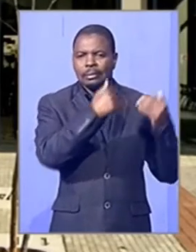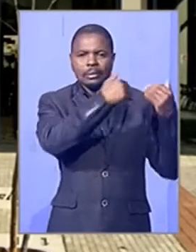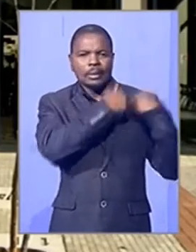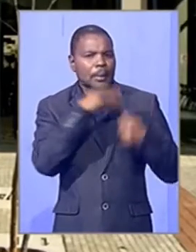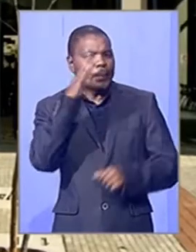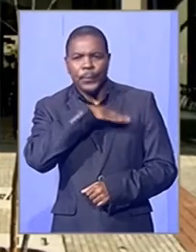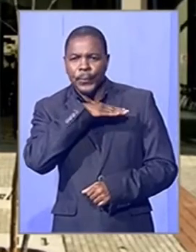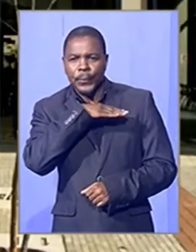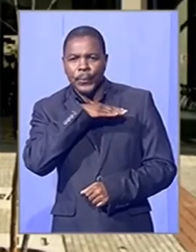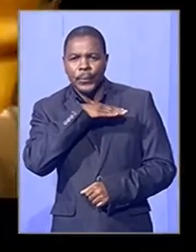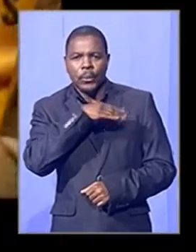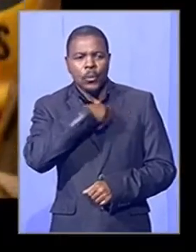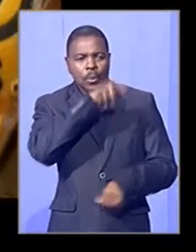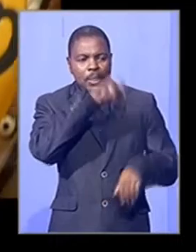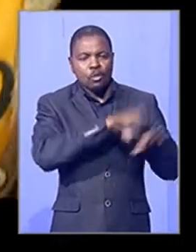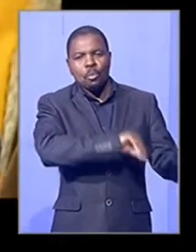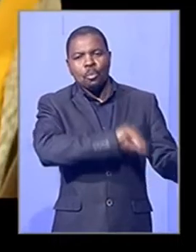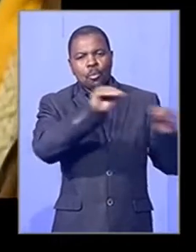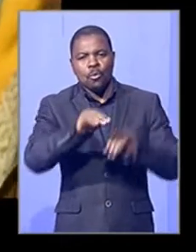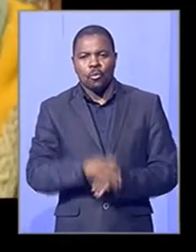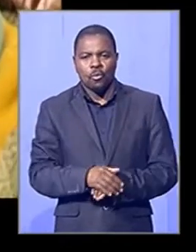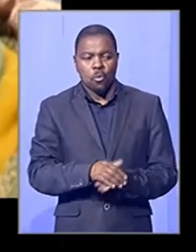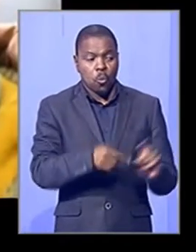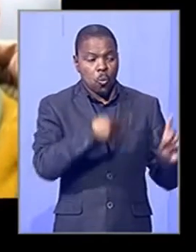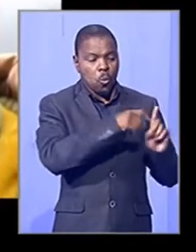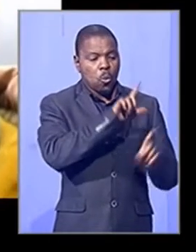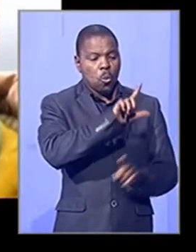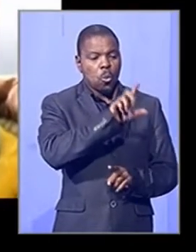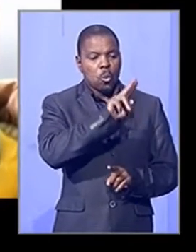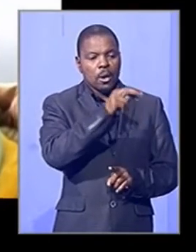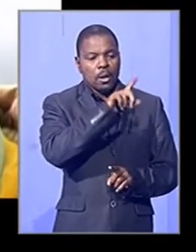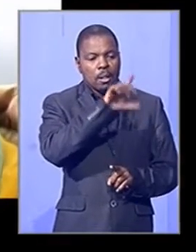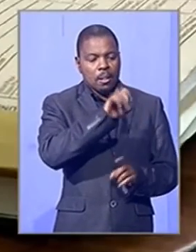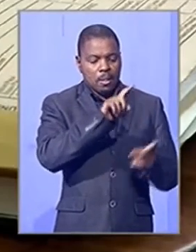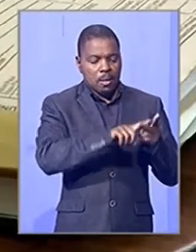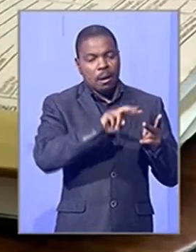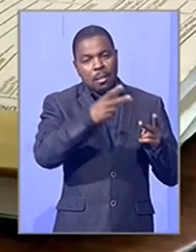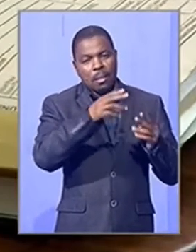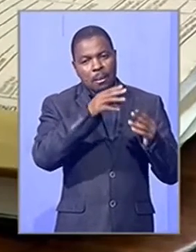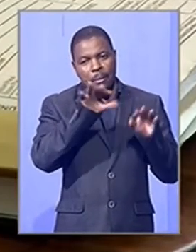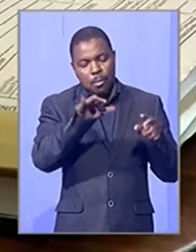want to move out. Lukhele le baqosiwa mmoho ba babedi ba lebelletse go gotlela